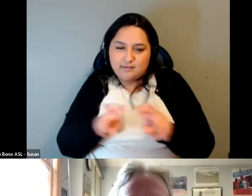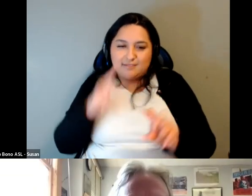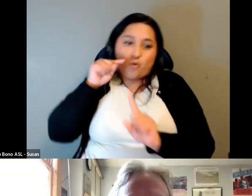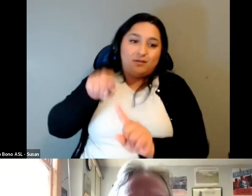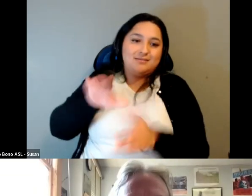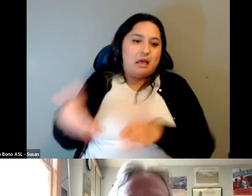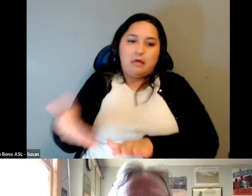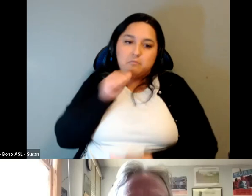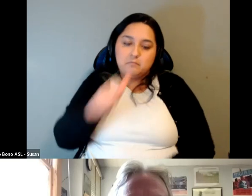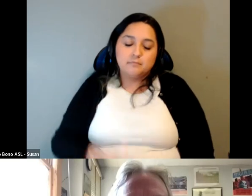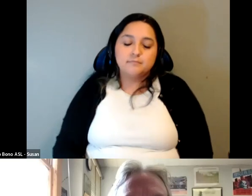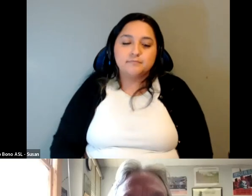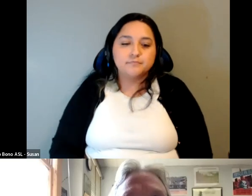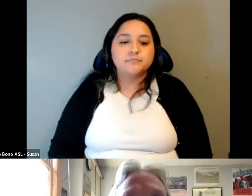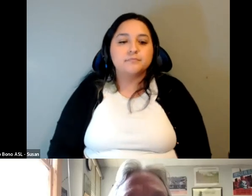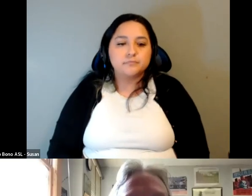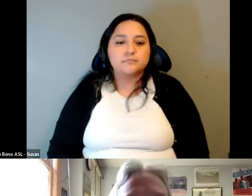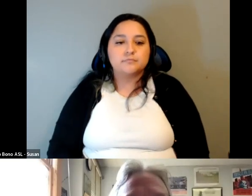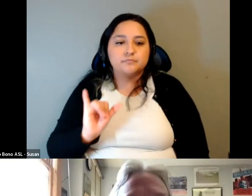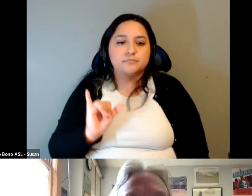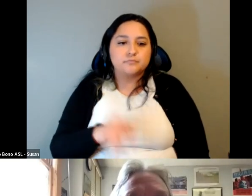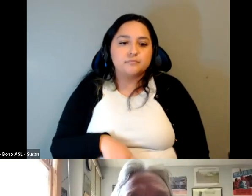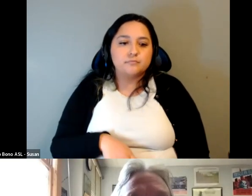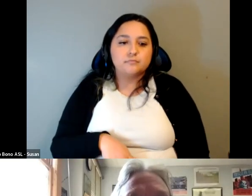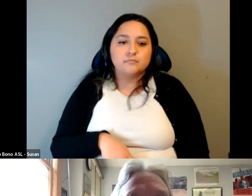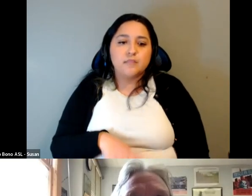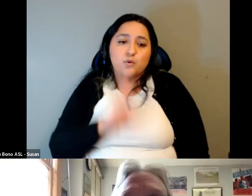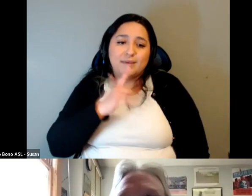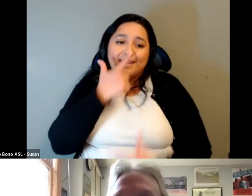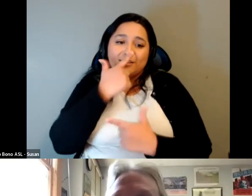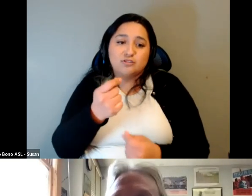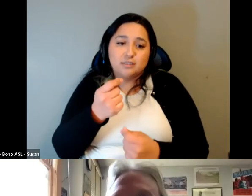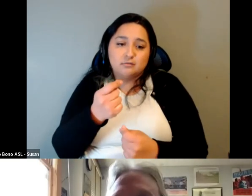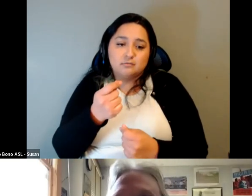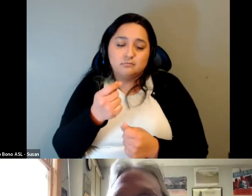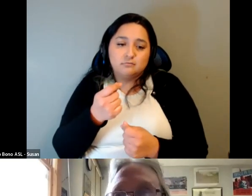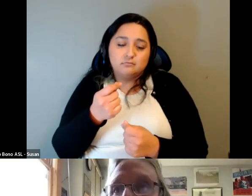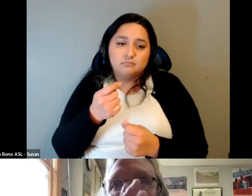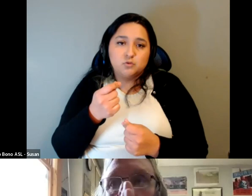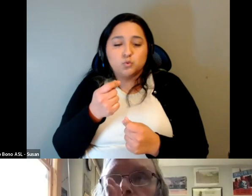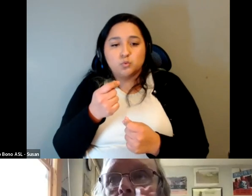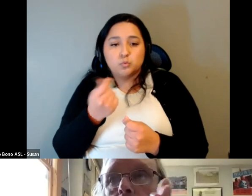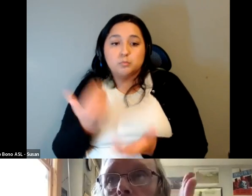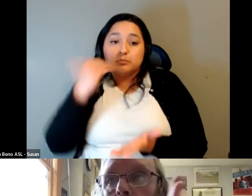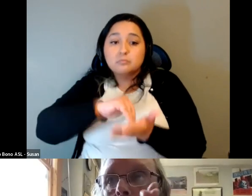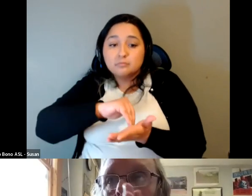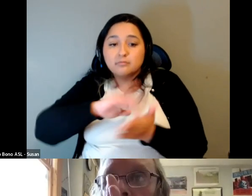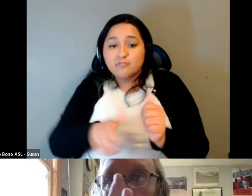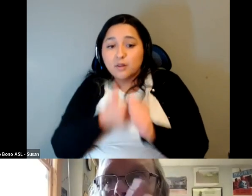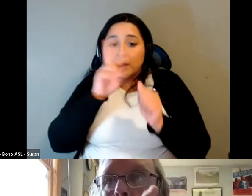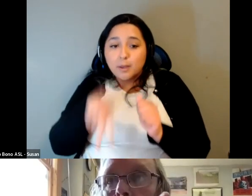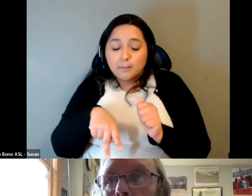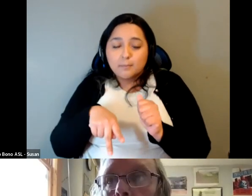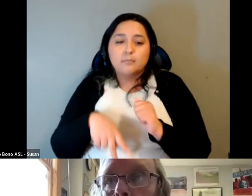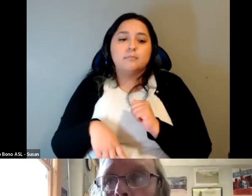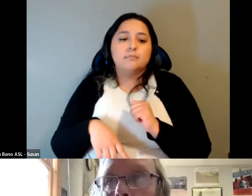be certainly an interesting follow-up. And I also have to imagine that the illicit supply, an